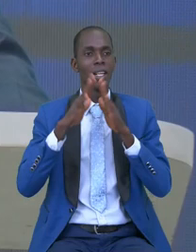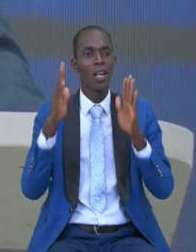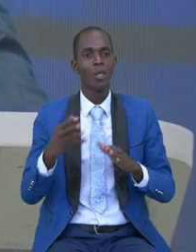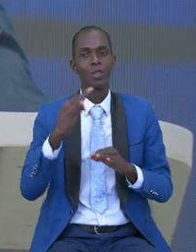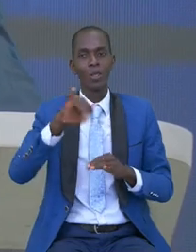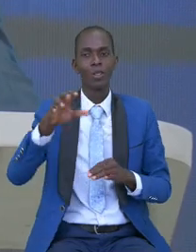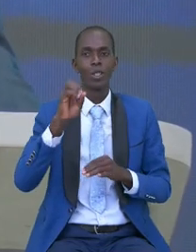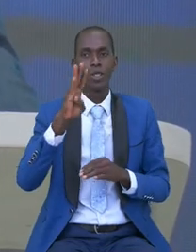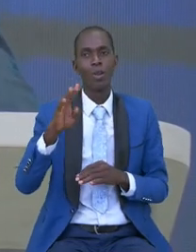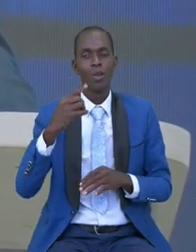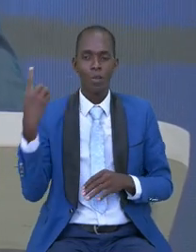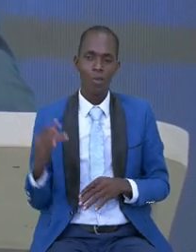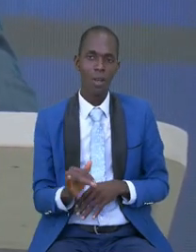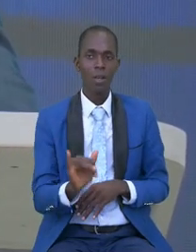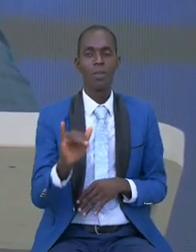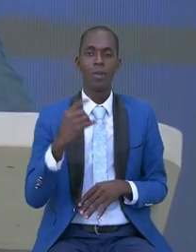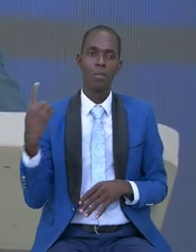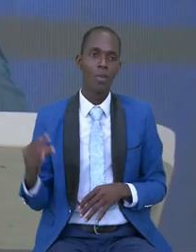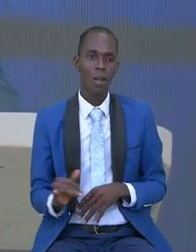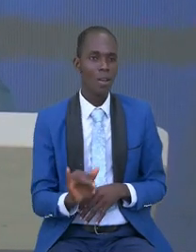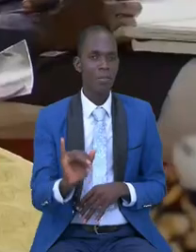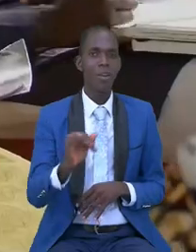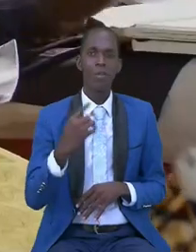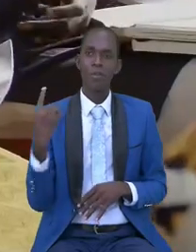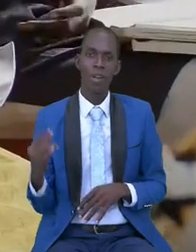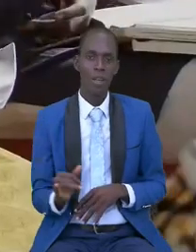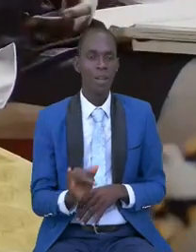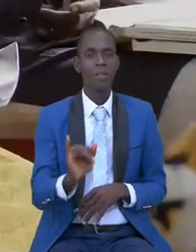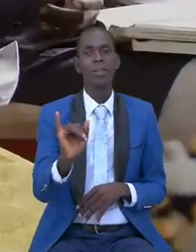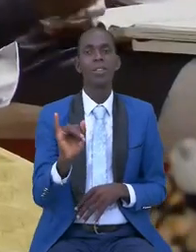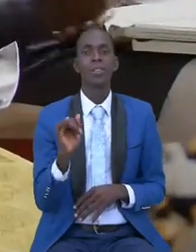forever, forever, forever.